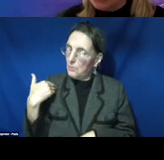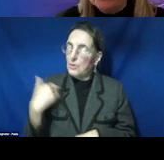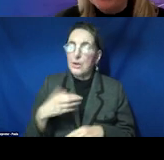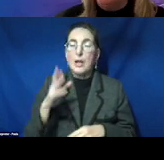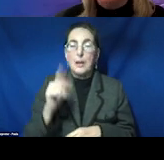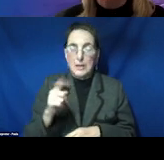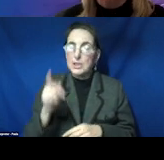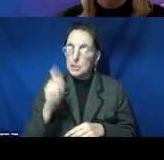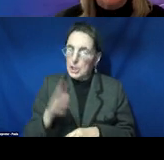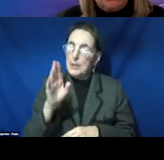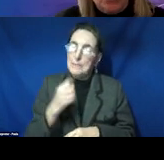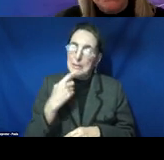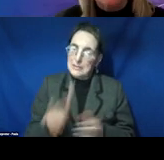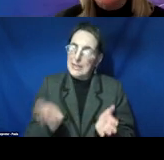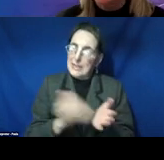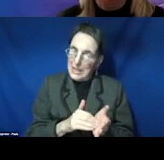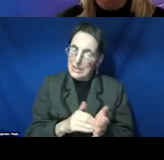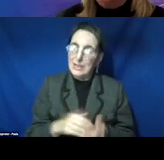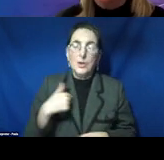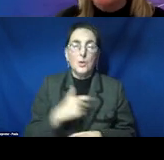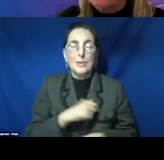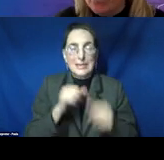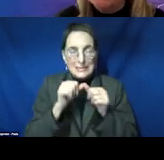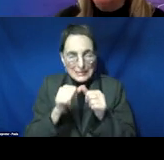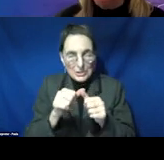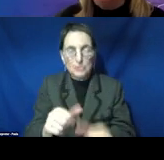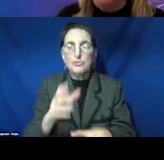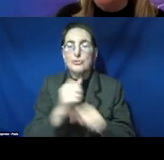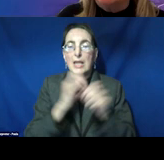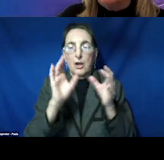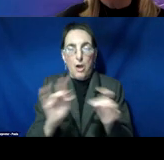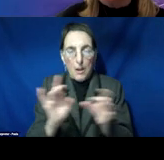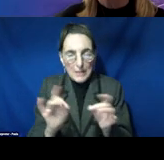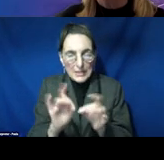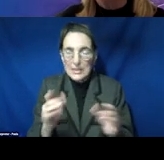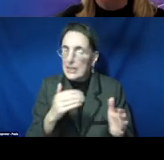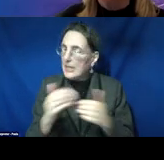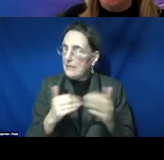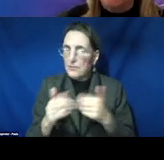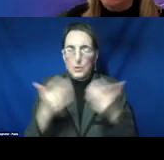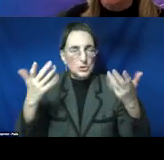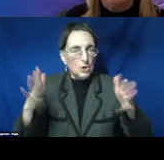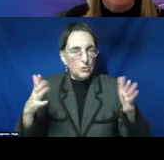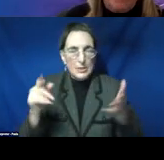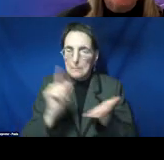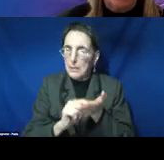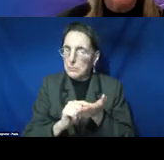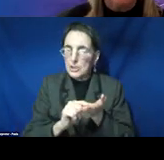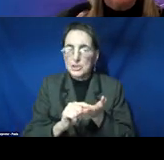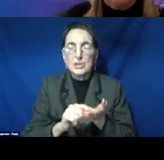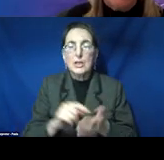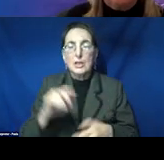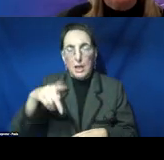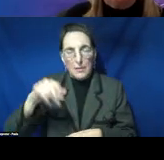it should be reiterated because we continue to get comments, even though it is already published on the street in the PAP